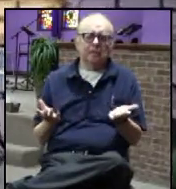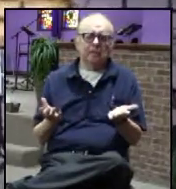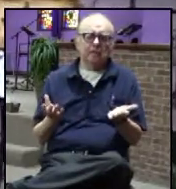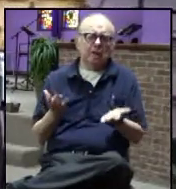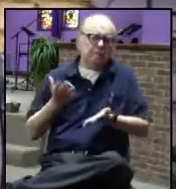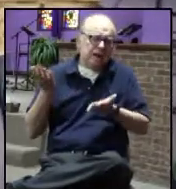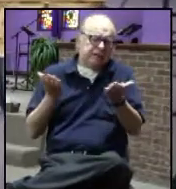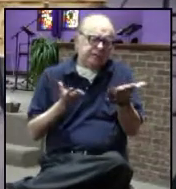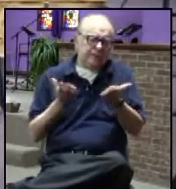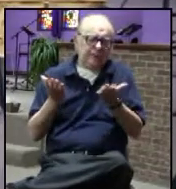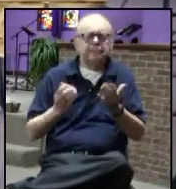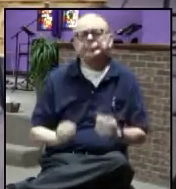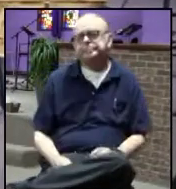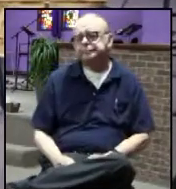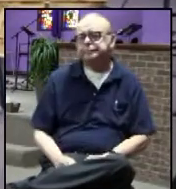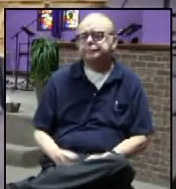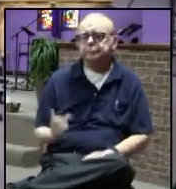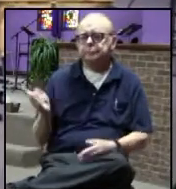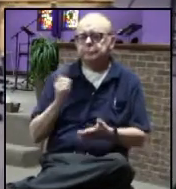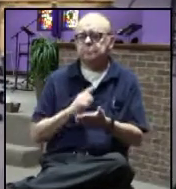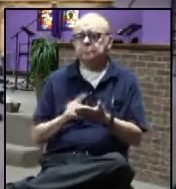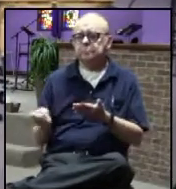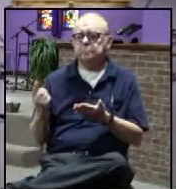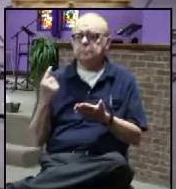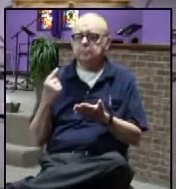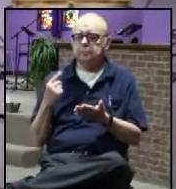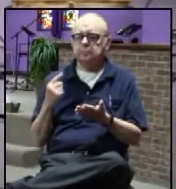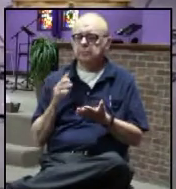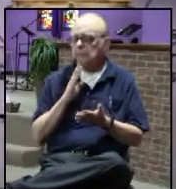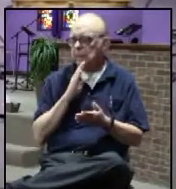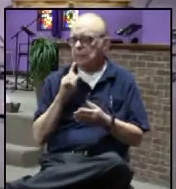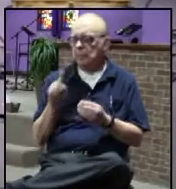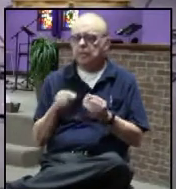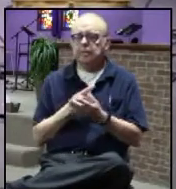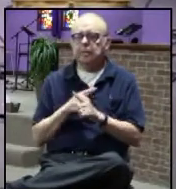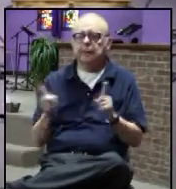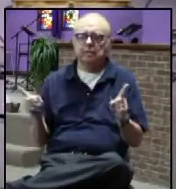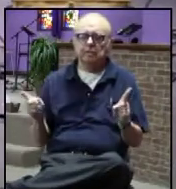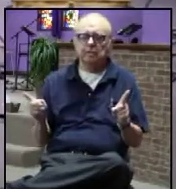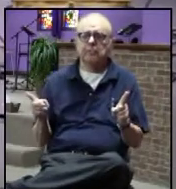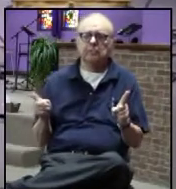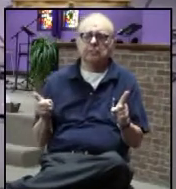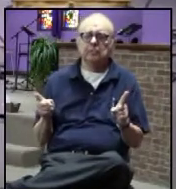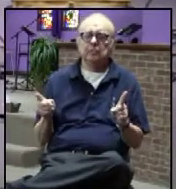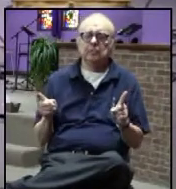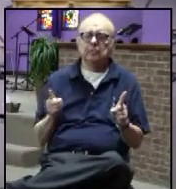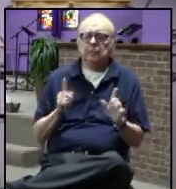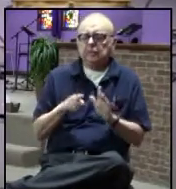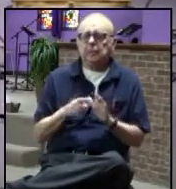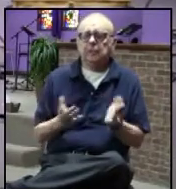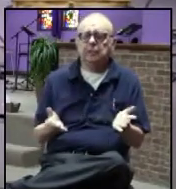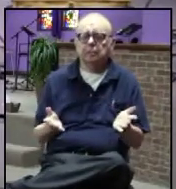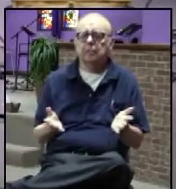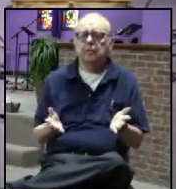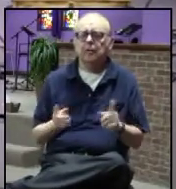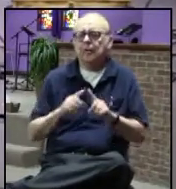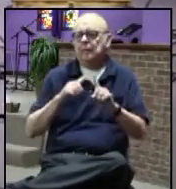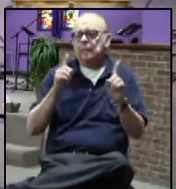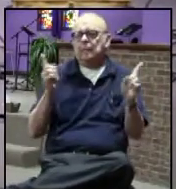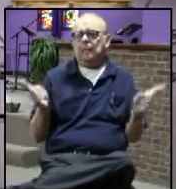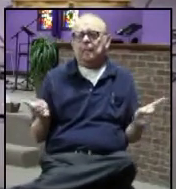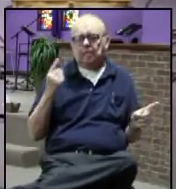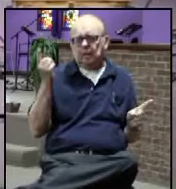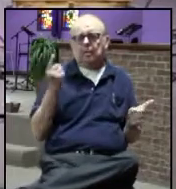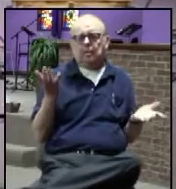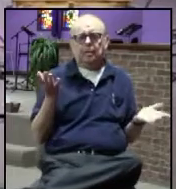serving. And this week we're going to talk about something else, and we'll get into that in just a minute. But